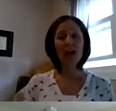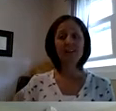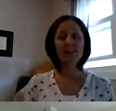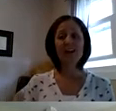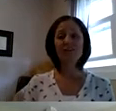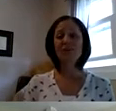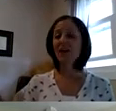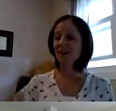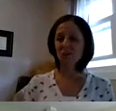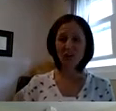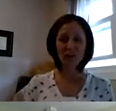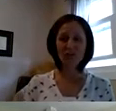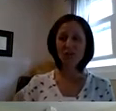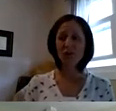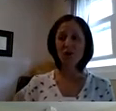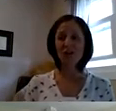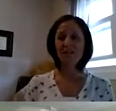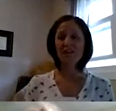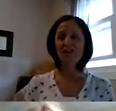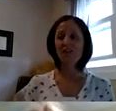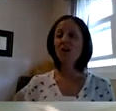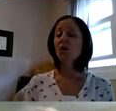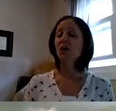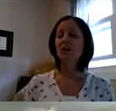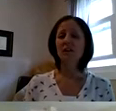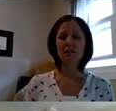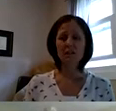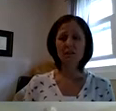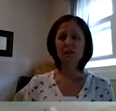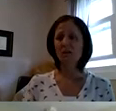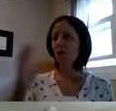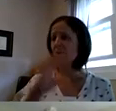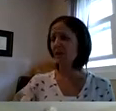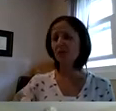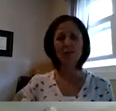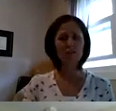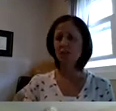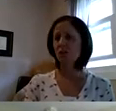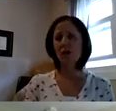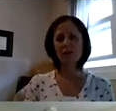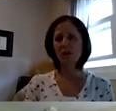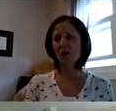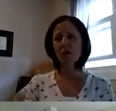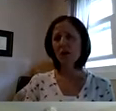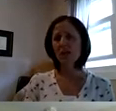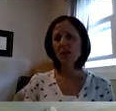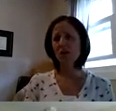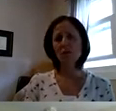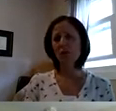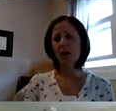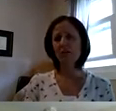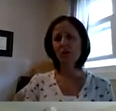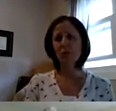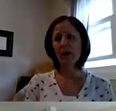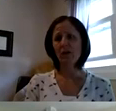we're asking that if you've had some changeover in your organization or anything is different than it was even just a few months ago when